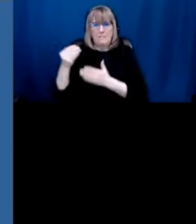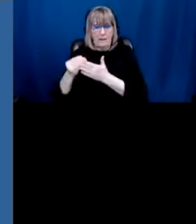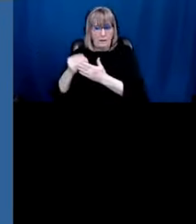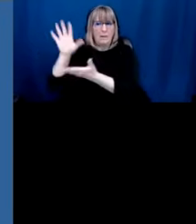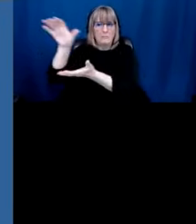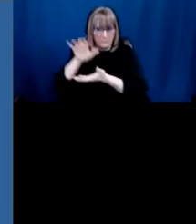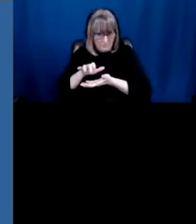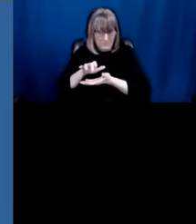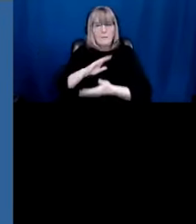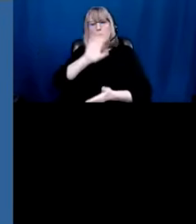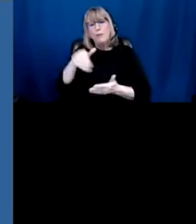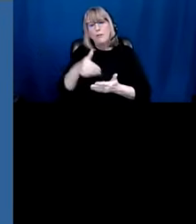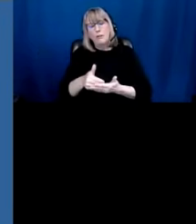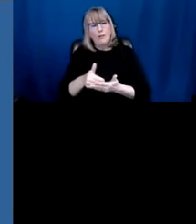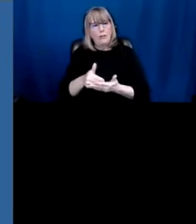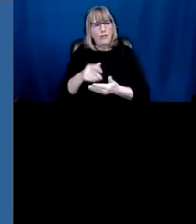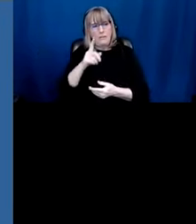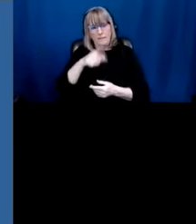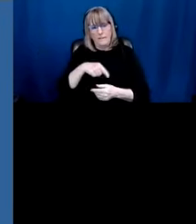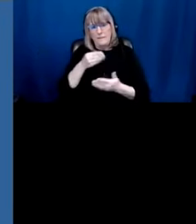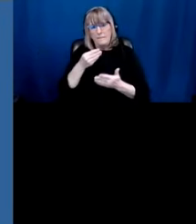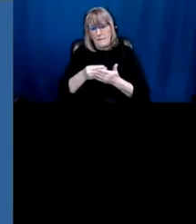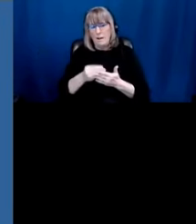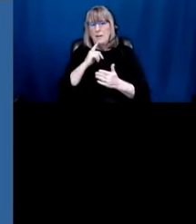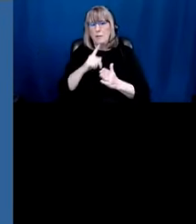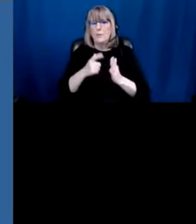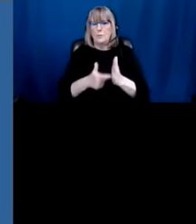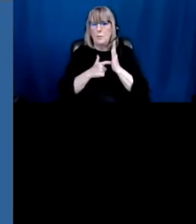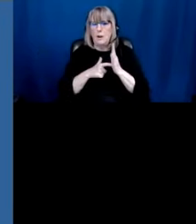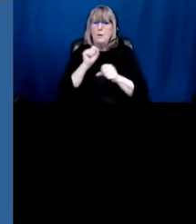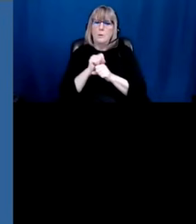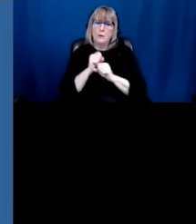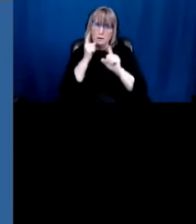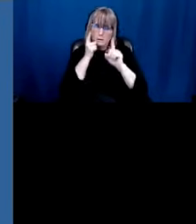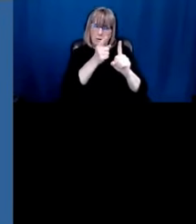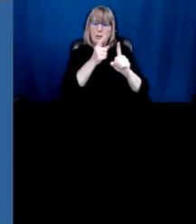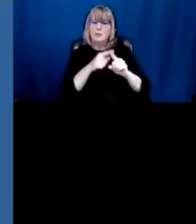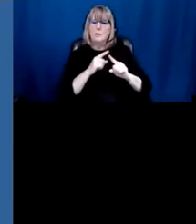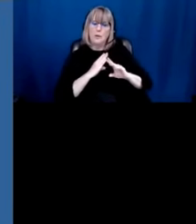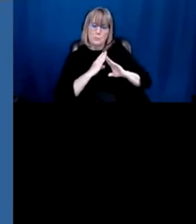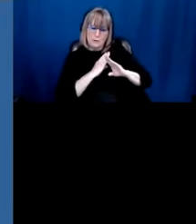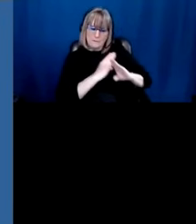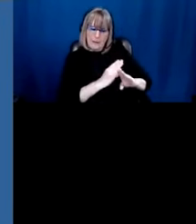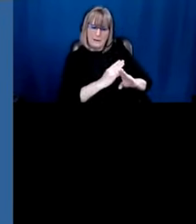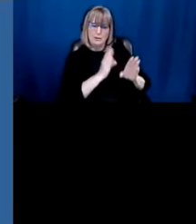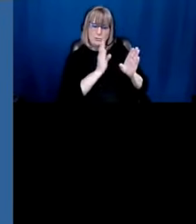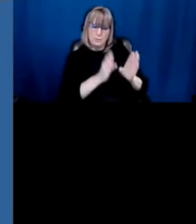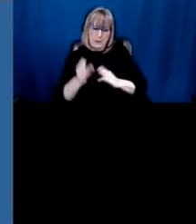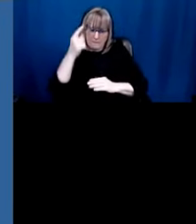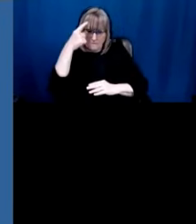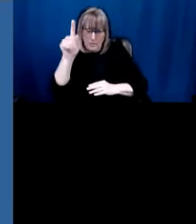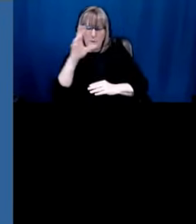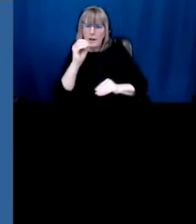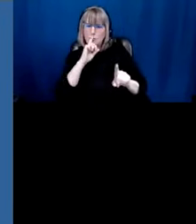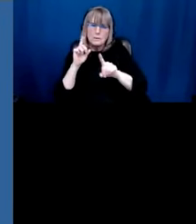And all CV funds are required to work towards preventing, preparing for, and